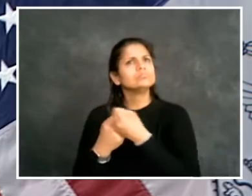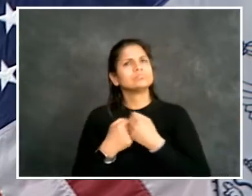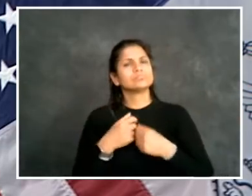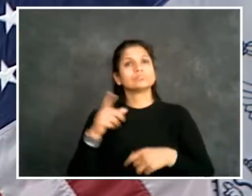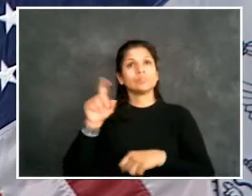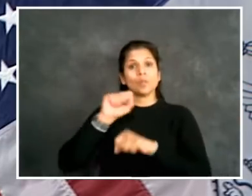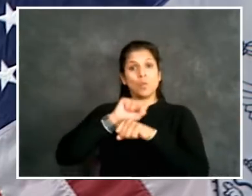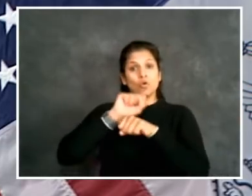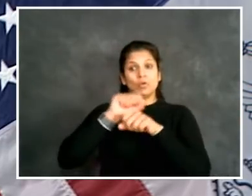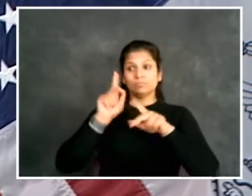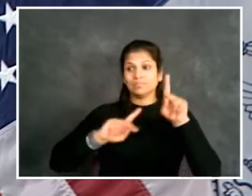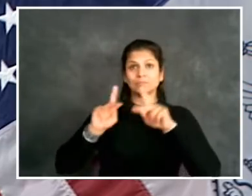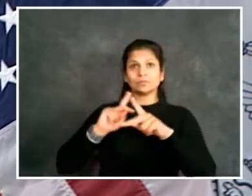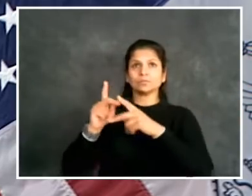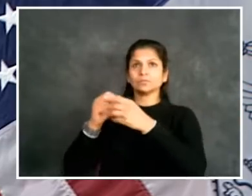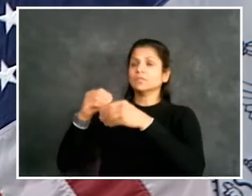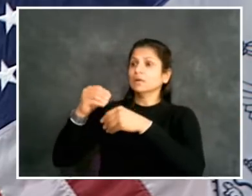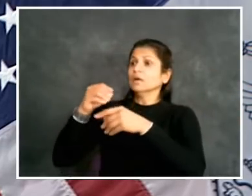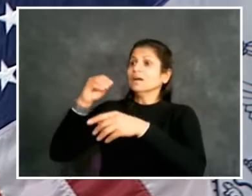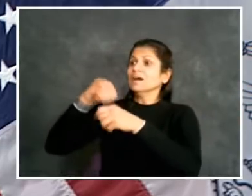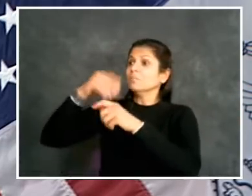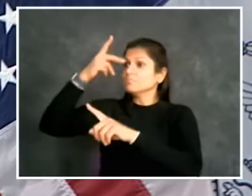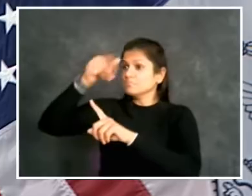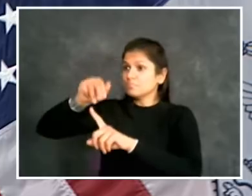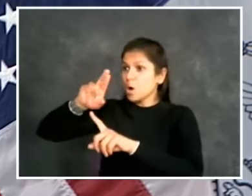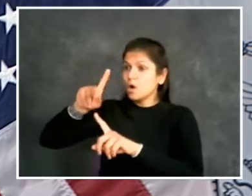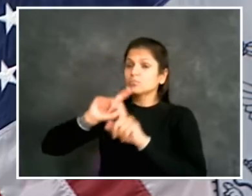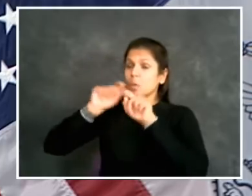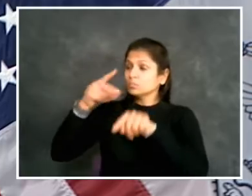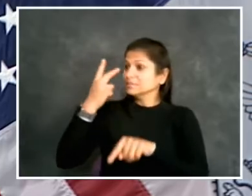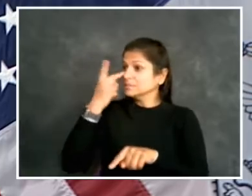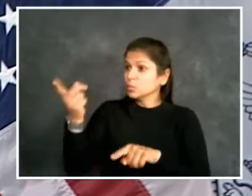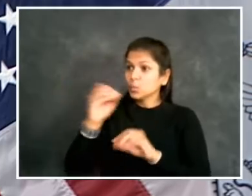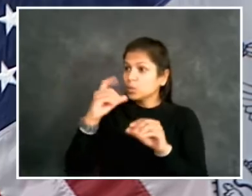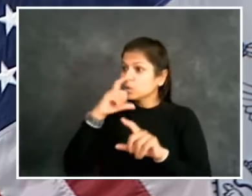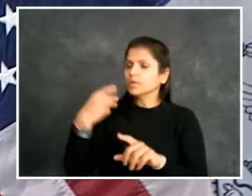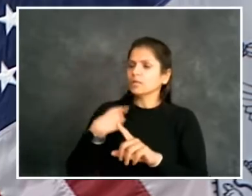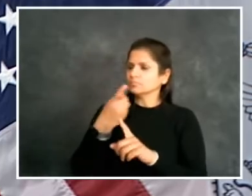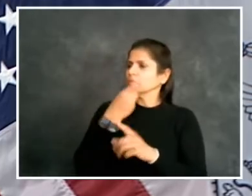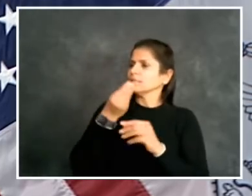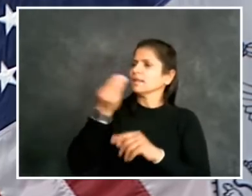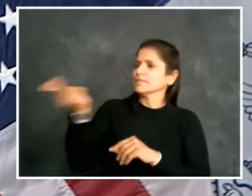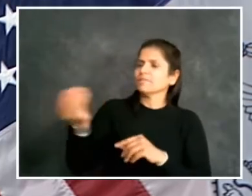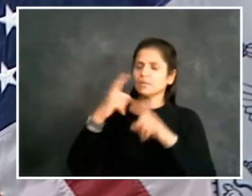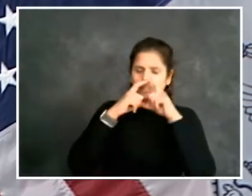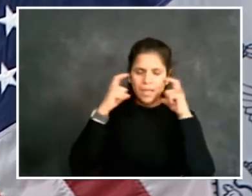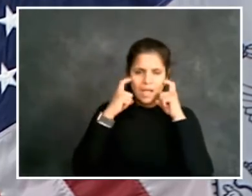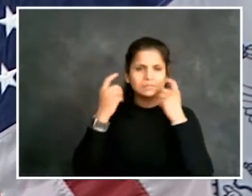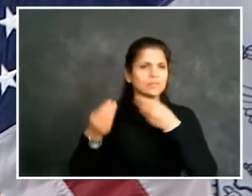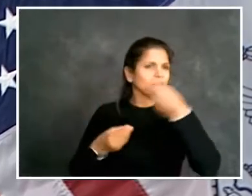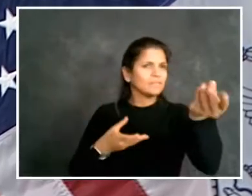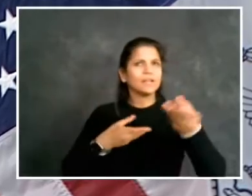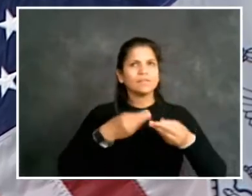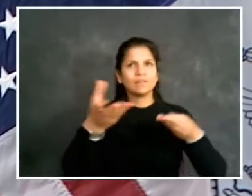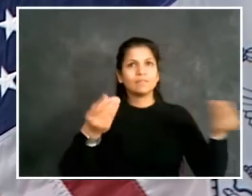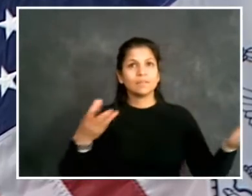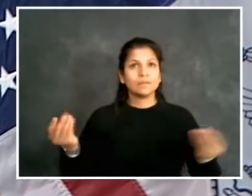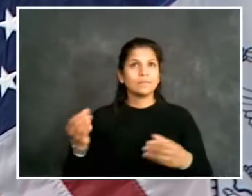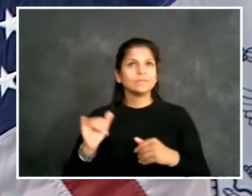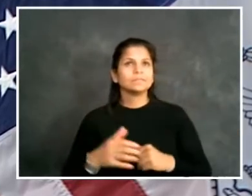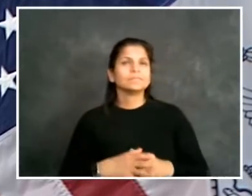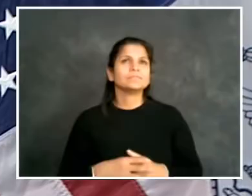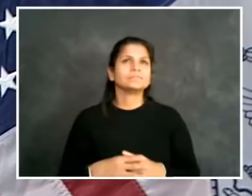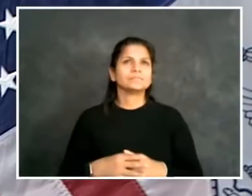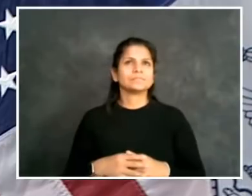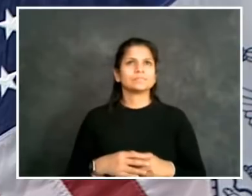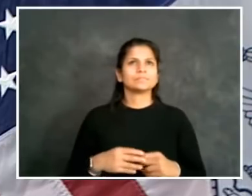that it's not a small act to put on a face covering. In fact, it's a very generous, altruistic act.